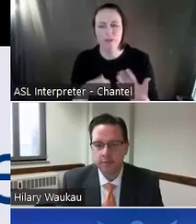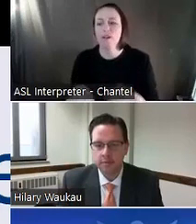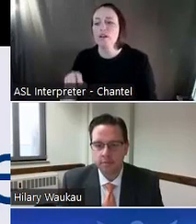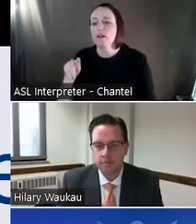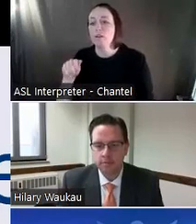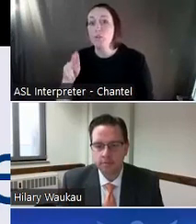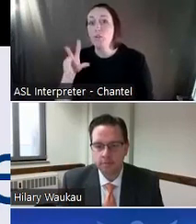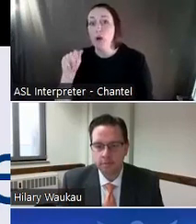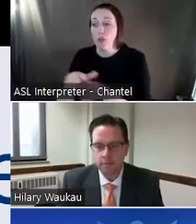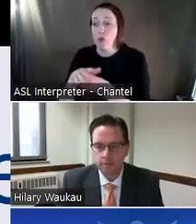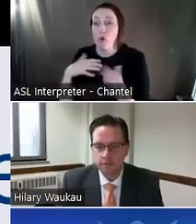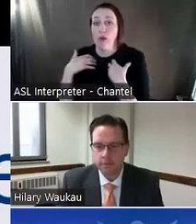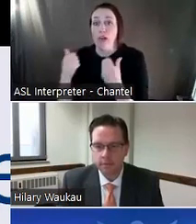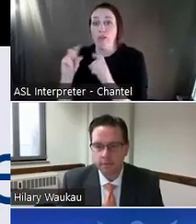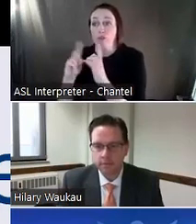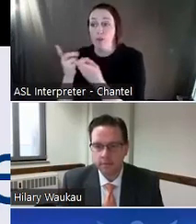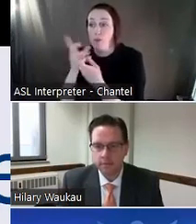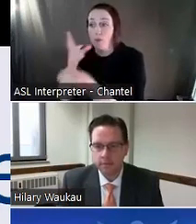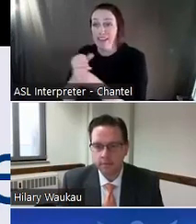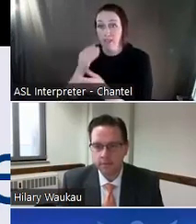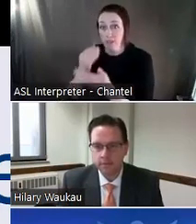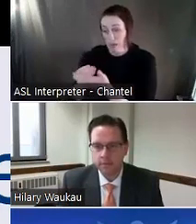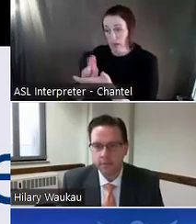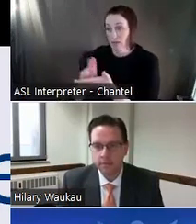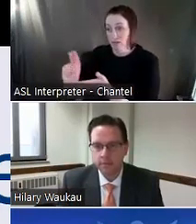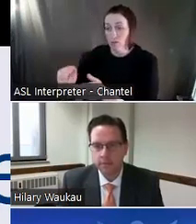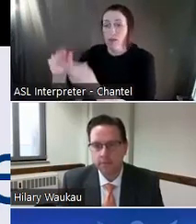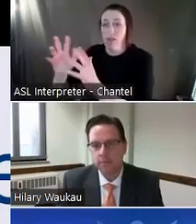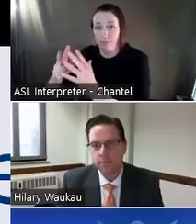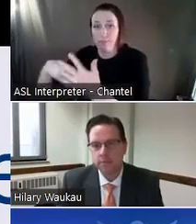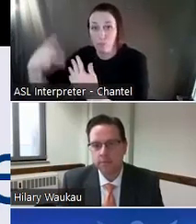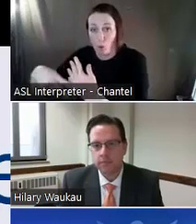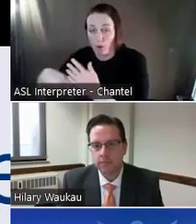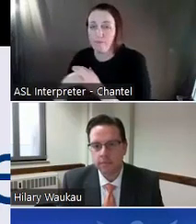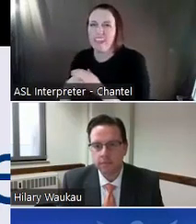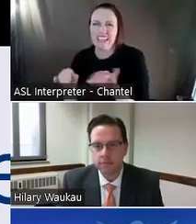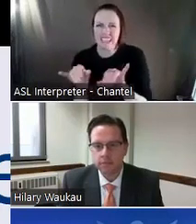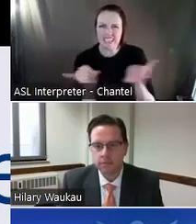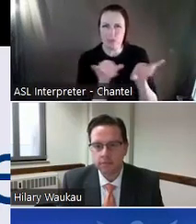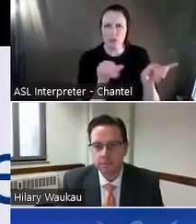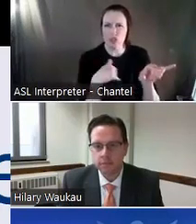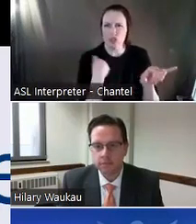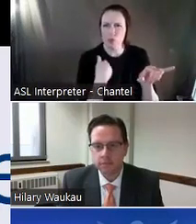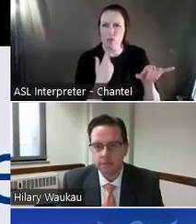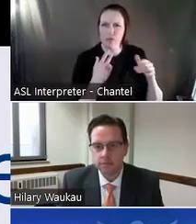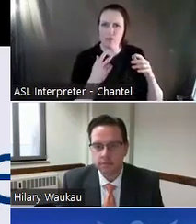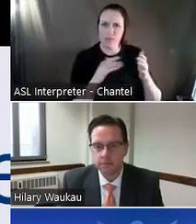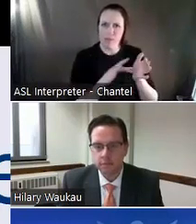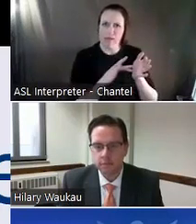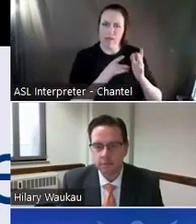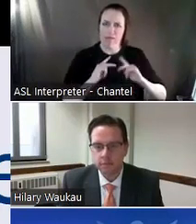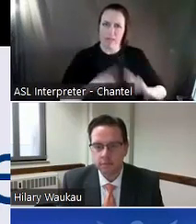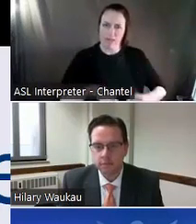the investments to support the program, and similar to other youth physicals, especially for athletes, this would be done